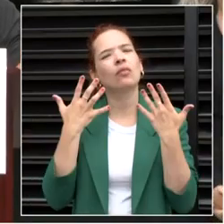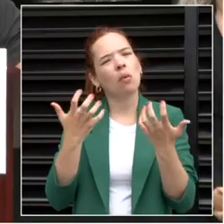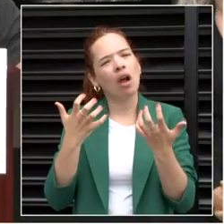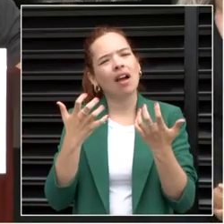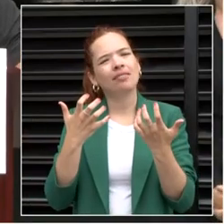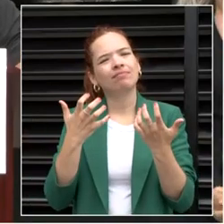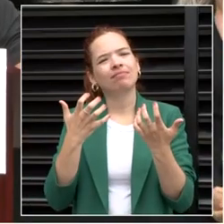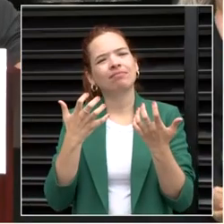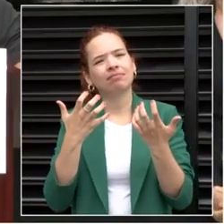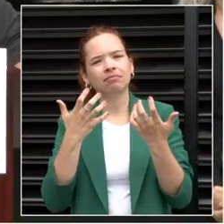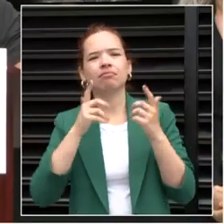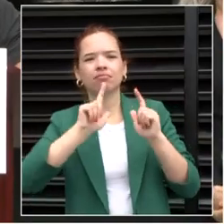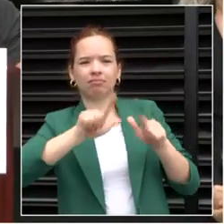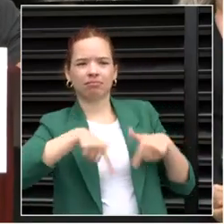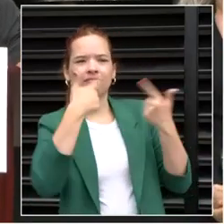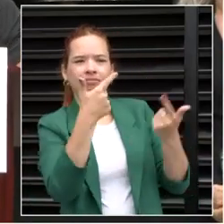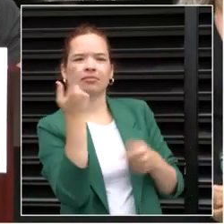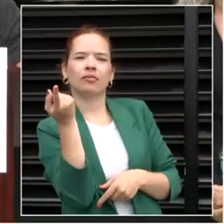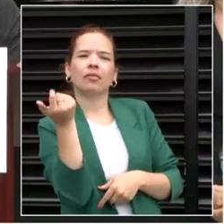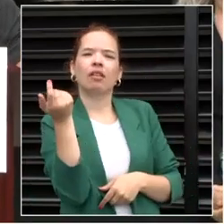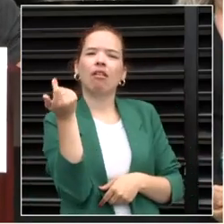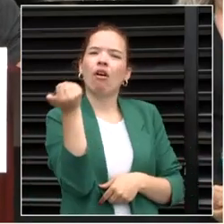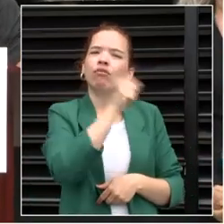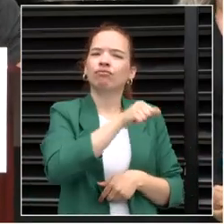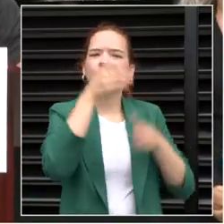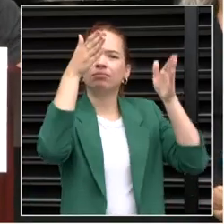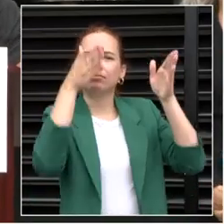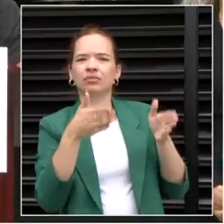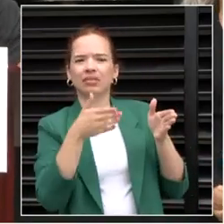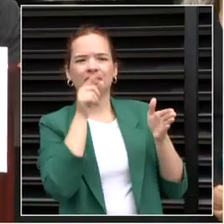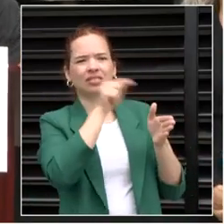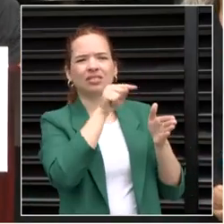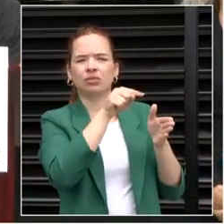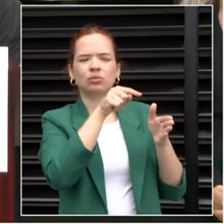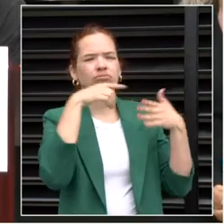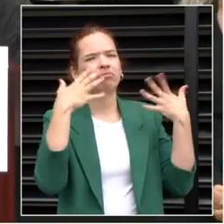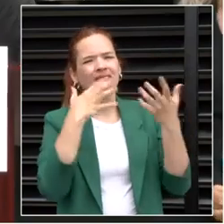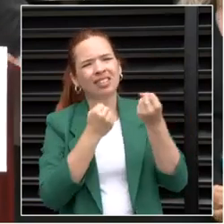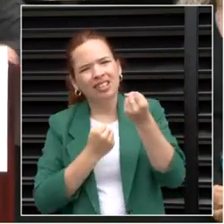of the way for everything we've ever done in this city.